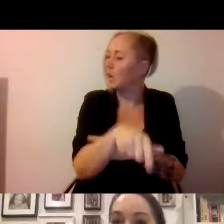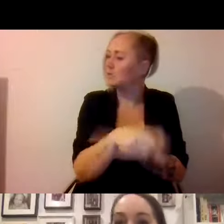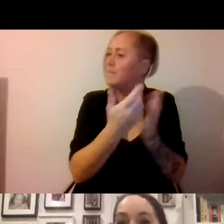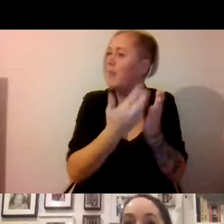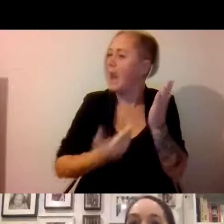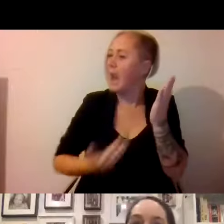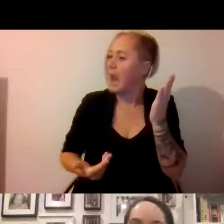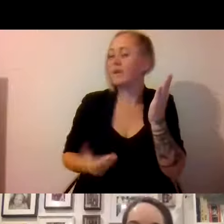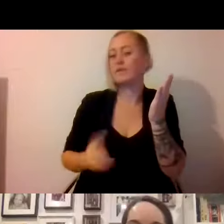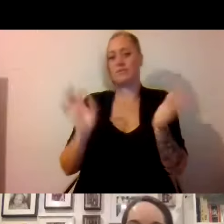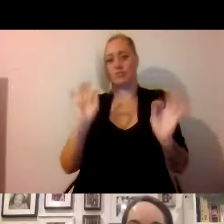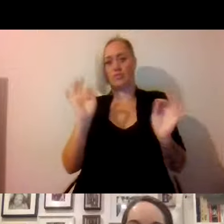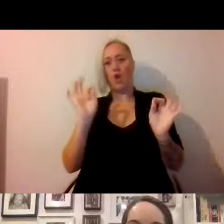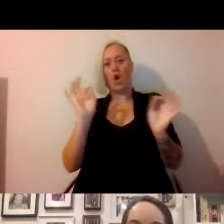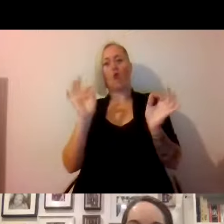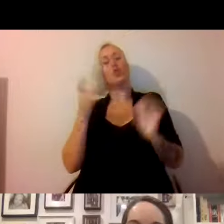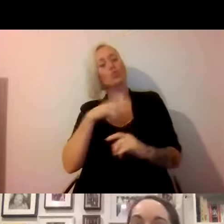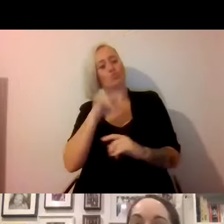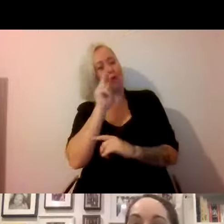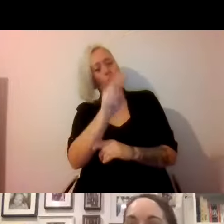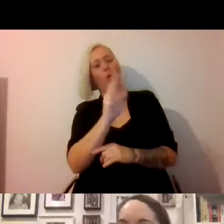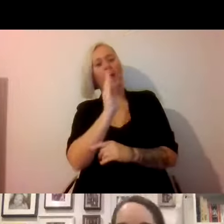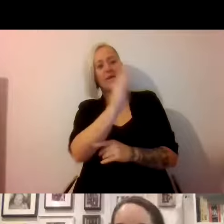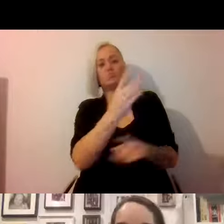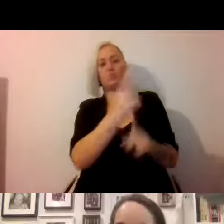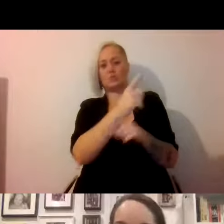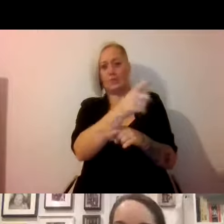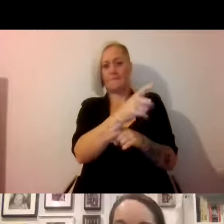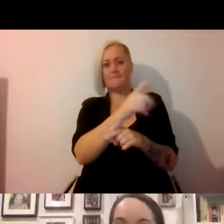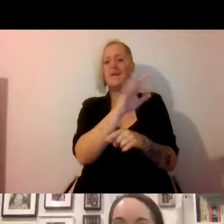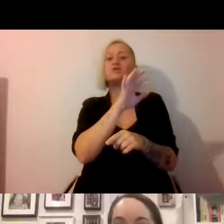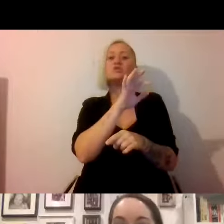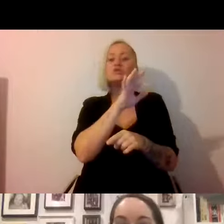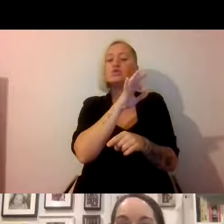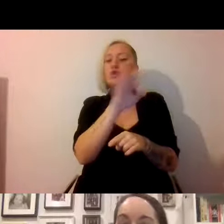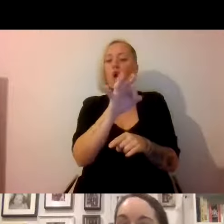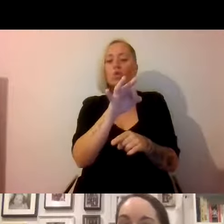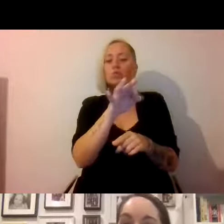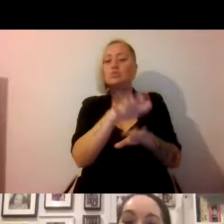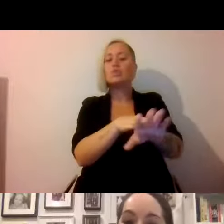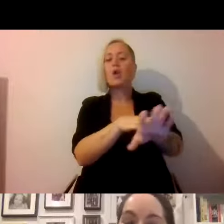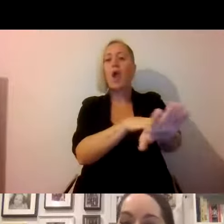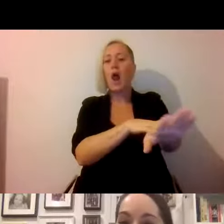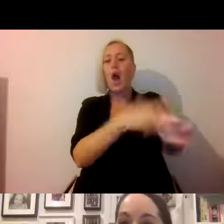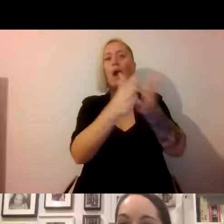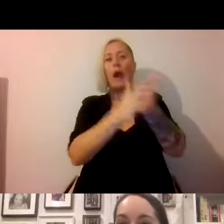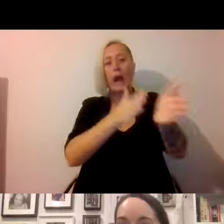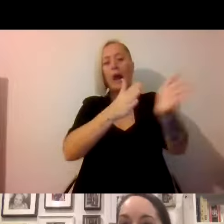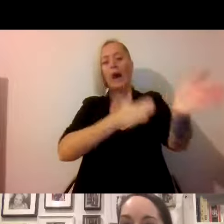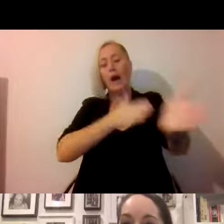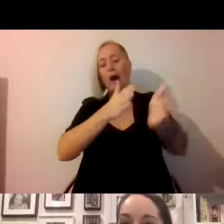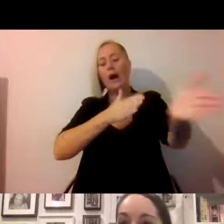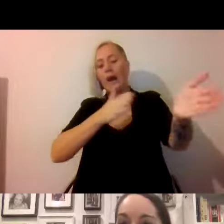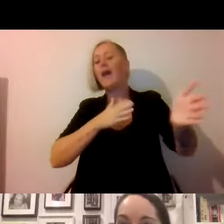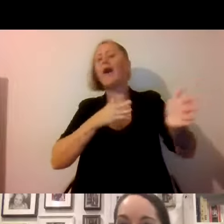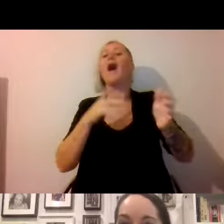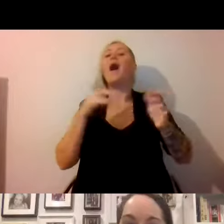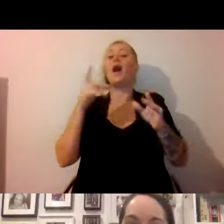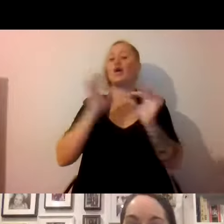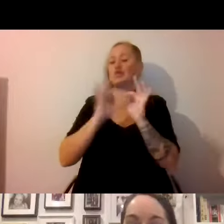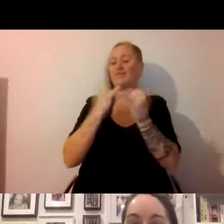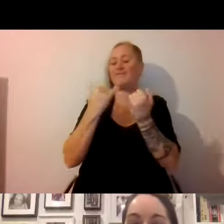be looking at the person. And not to slow down too much either, because interpreters are very well trained in keeping up with normal pace